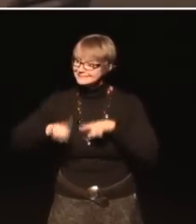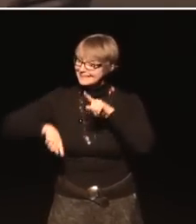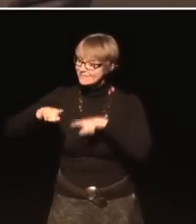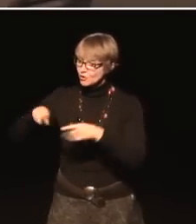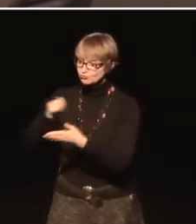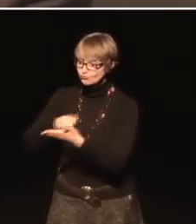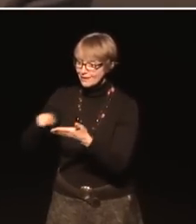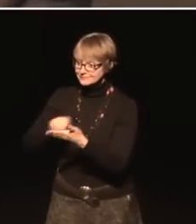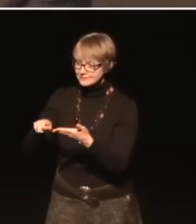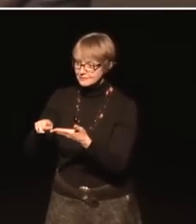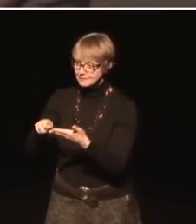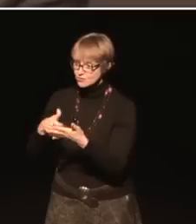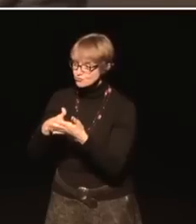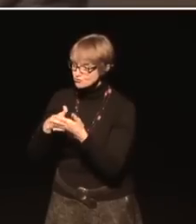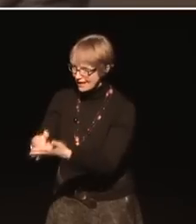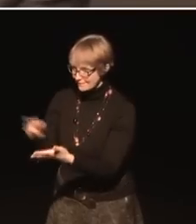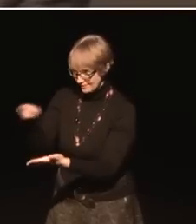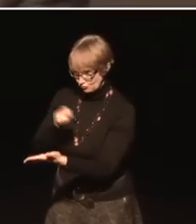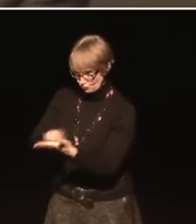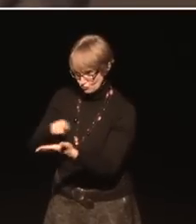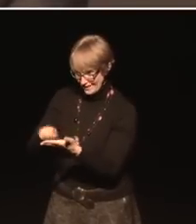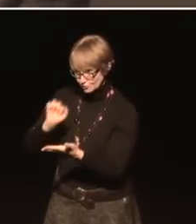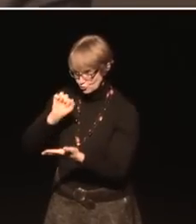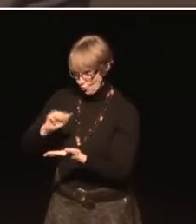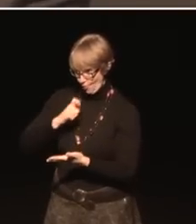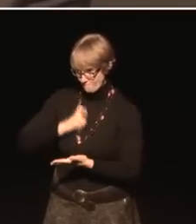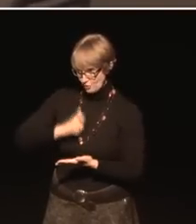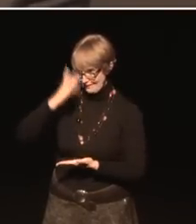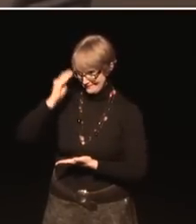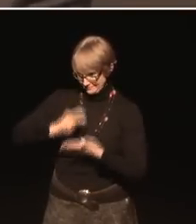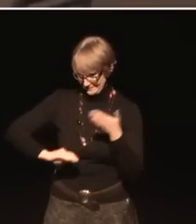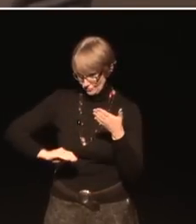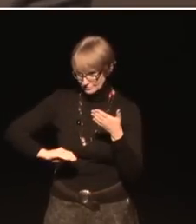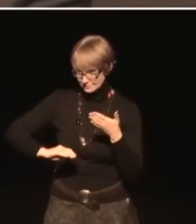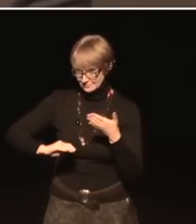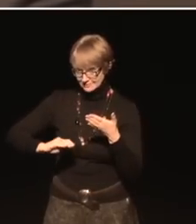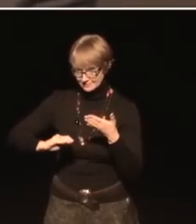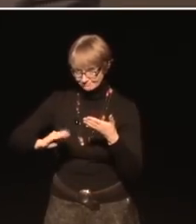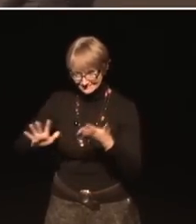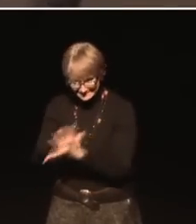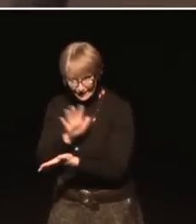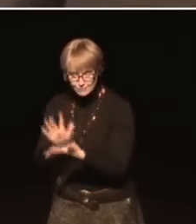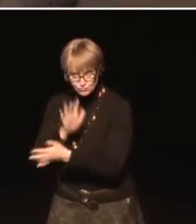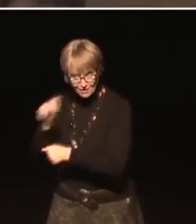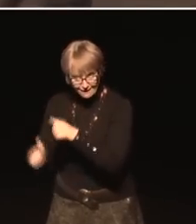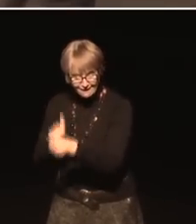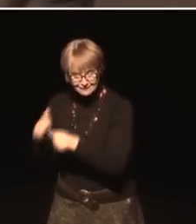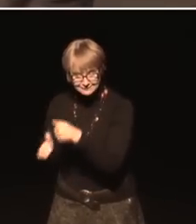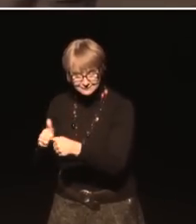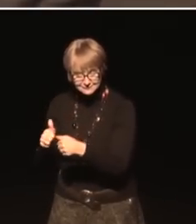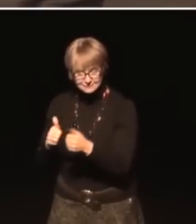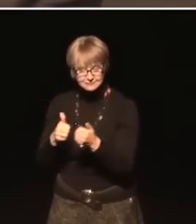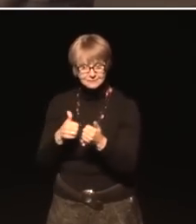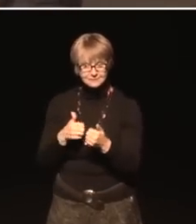personal experience, from their personal experience, to ghettoise them in a way and to celebrate that. But actually, Roy Williams is a black writer,